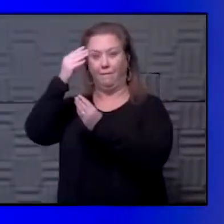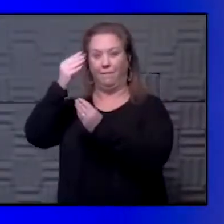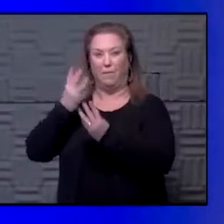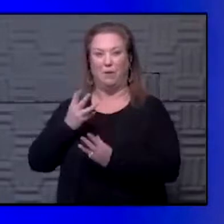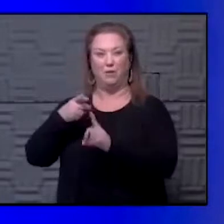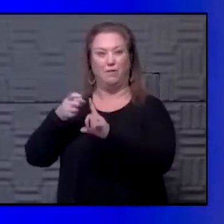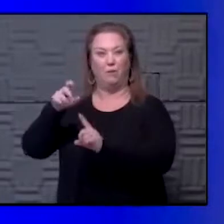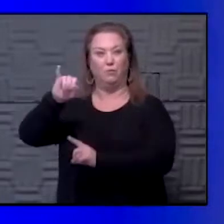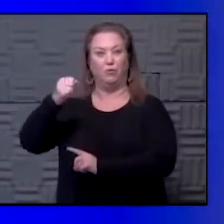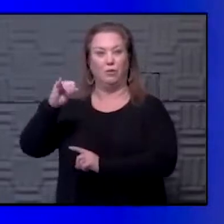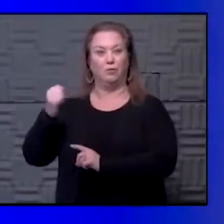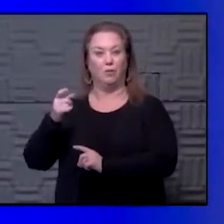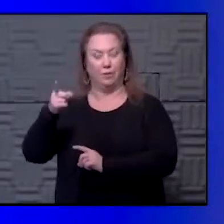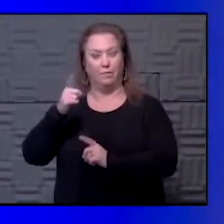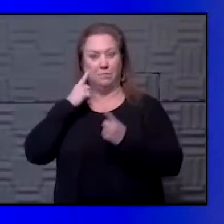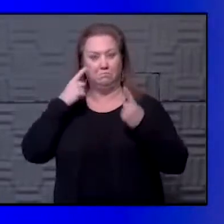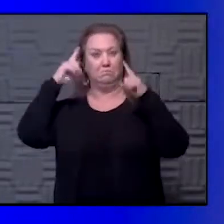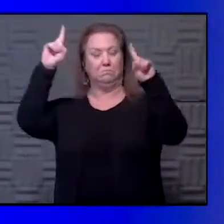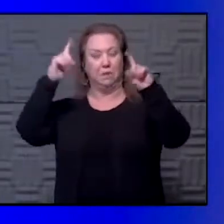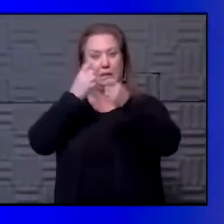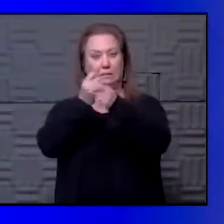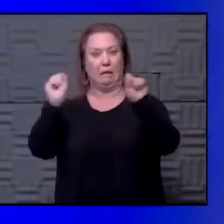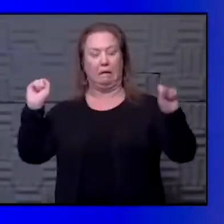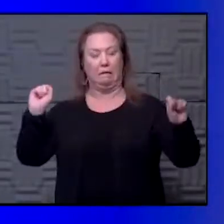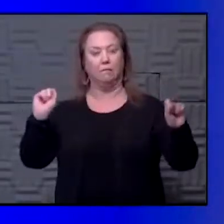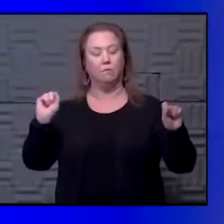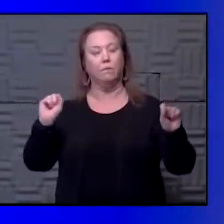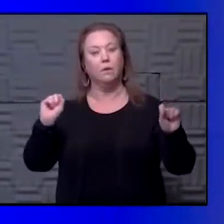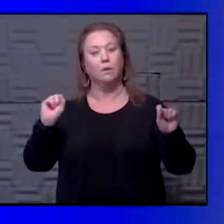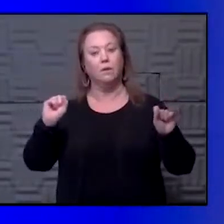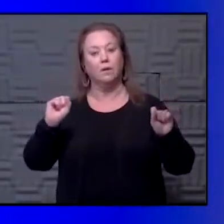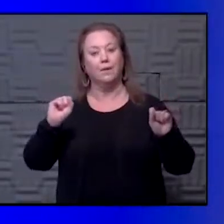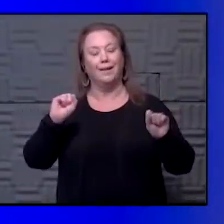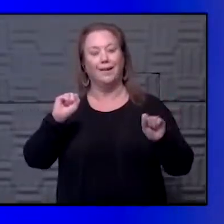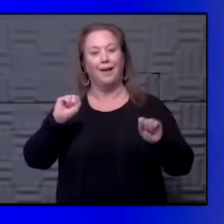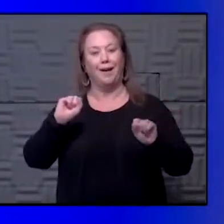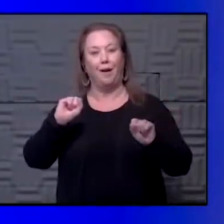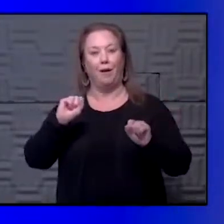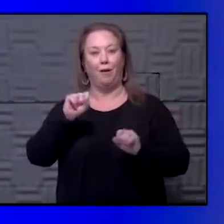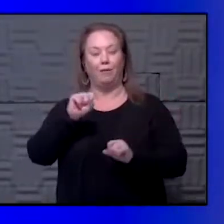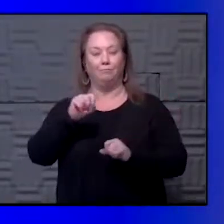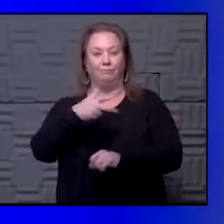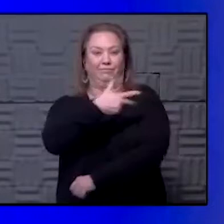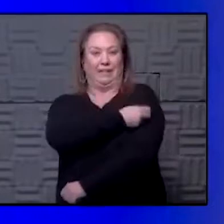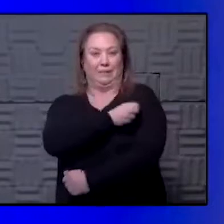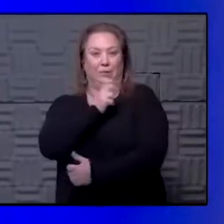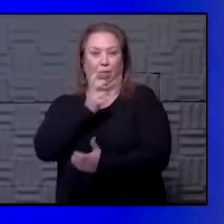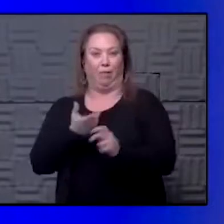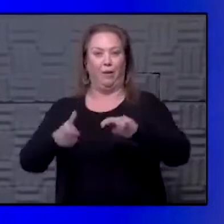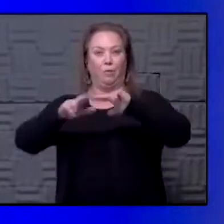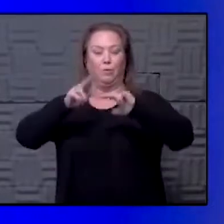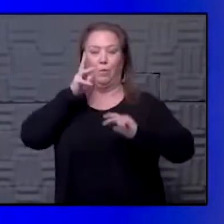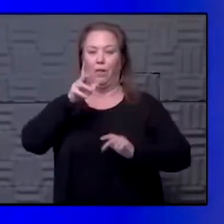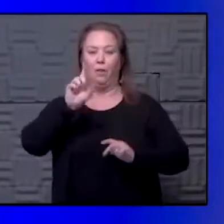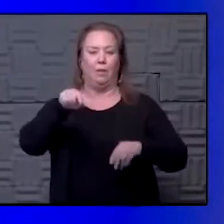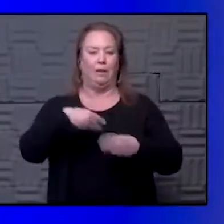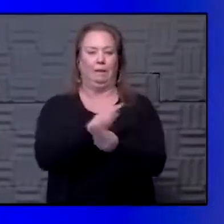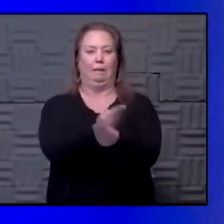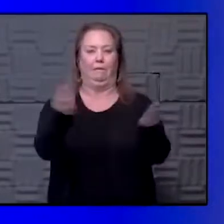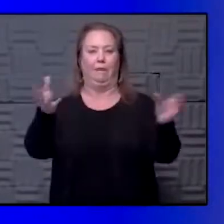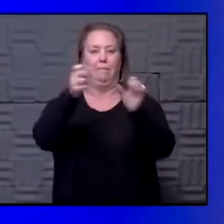vaccine proves efficacious and safe, that will increase our supply. And then we really have to get it into